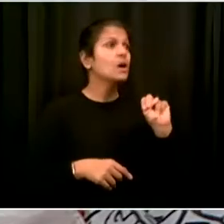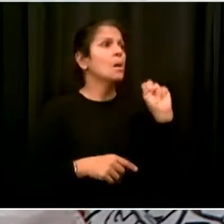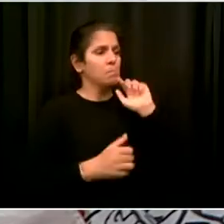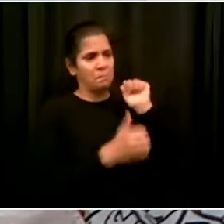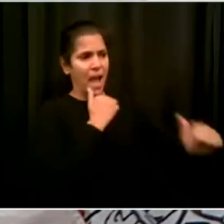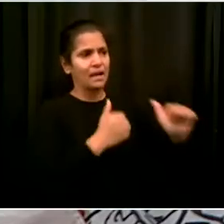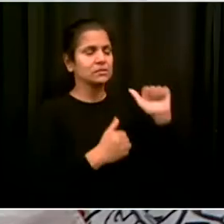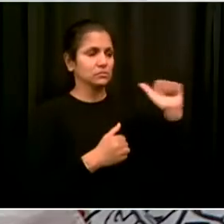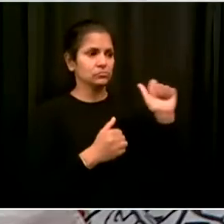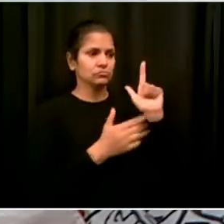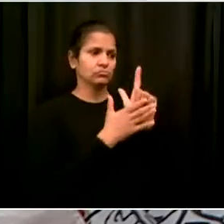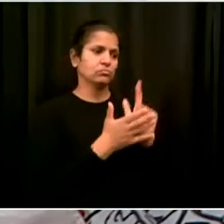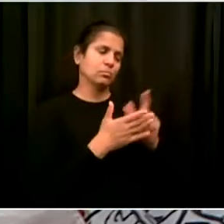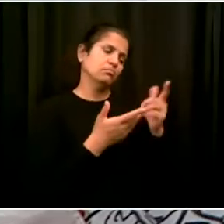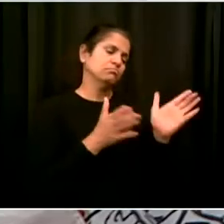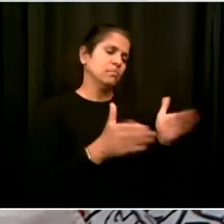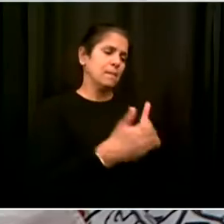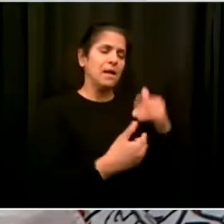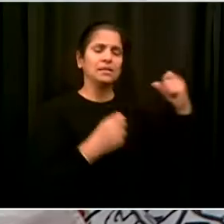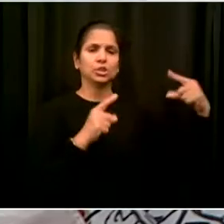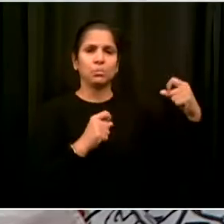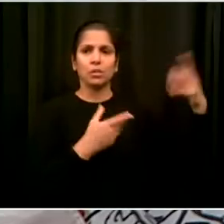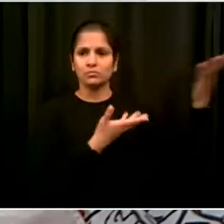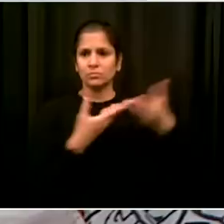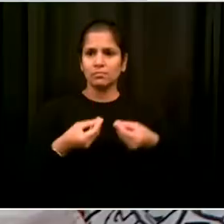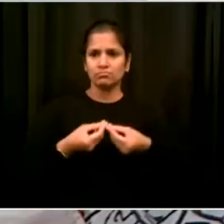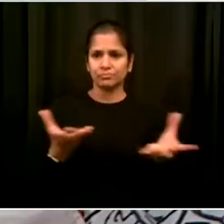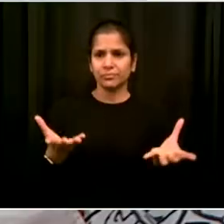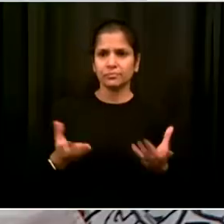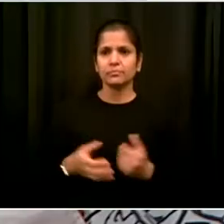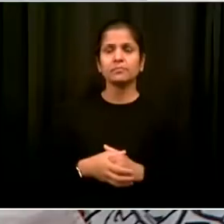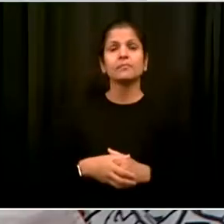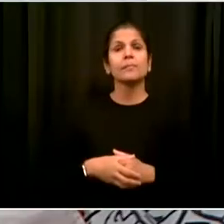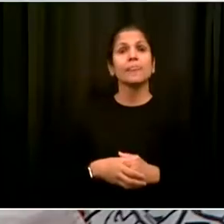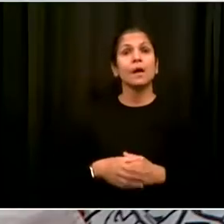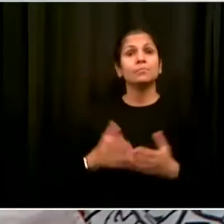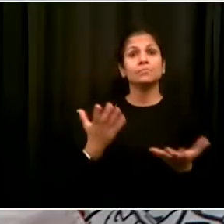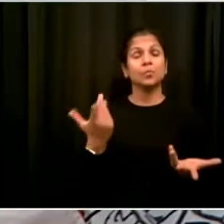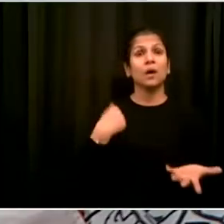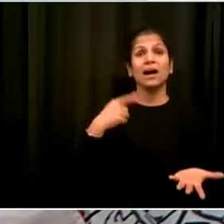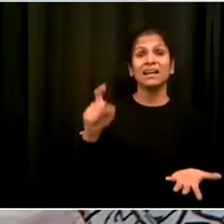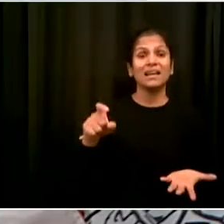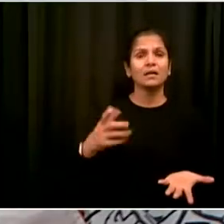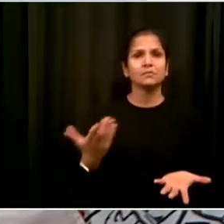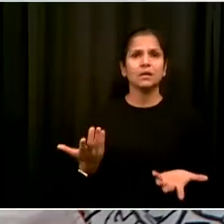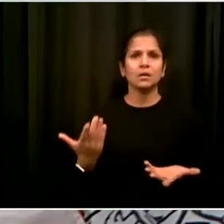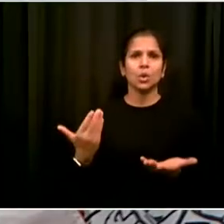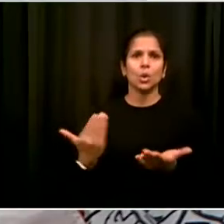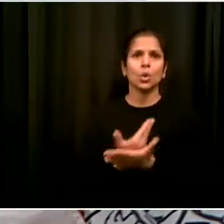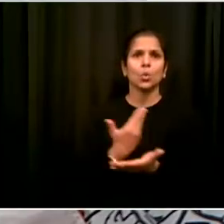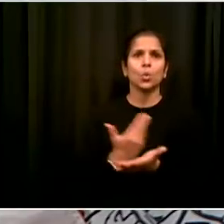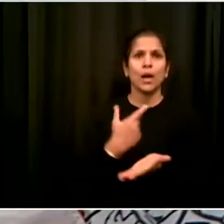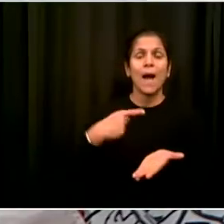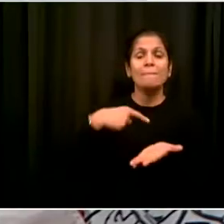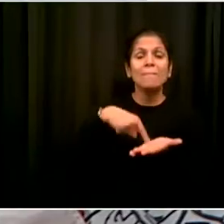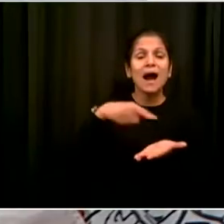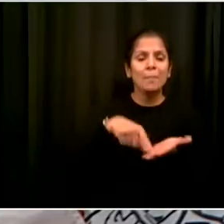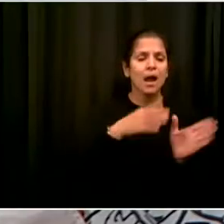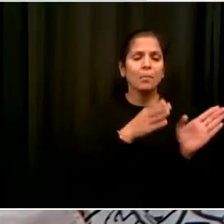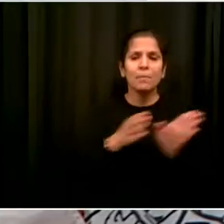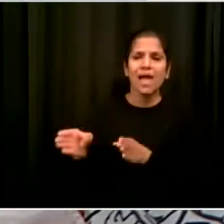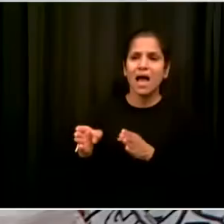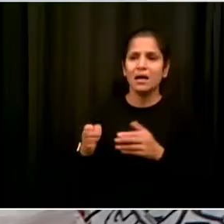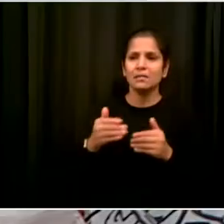plan structure, something that can be universally recognized, so that if a tenant cannot afford the rent because